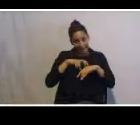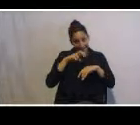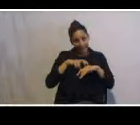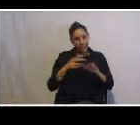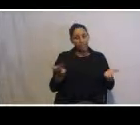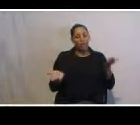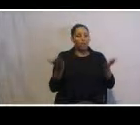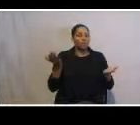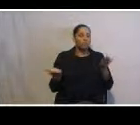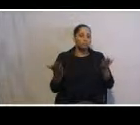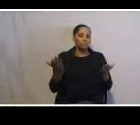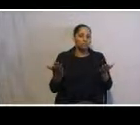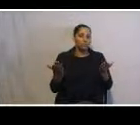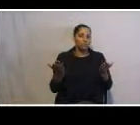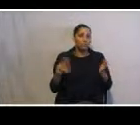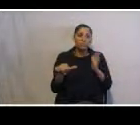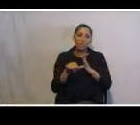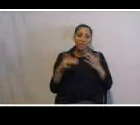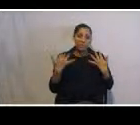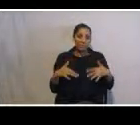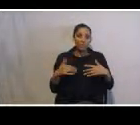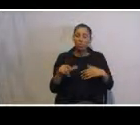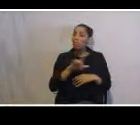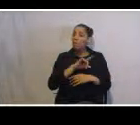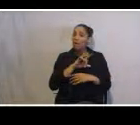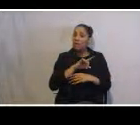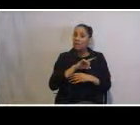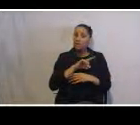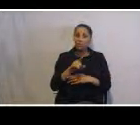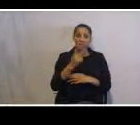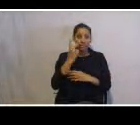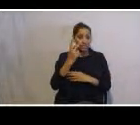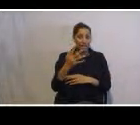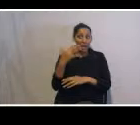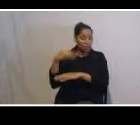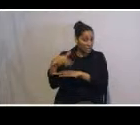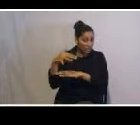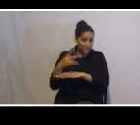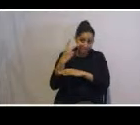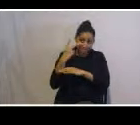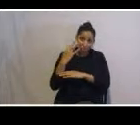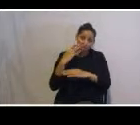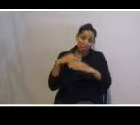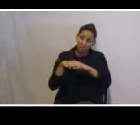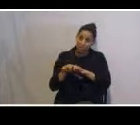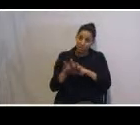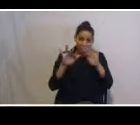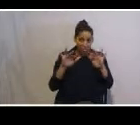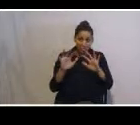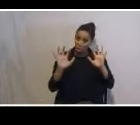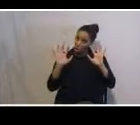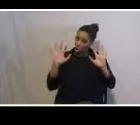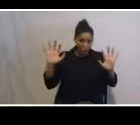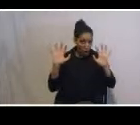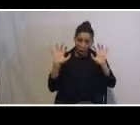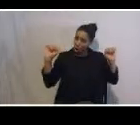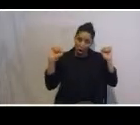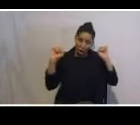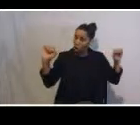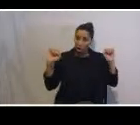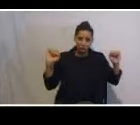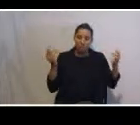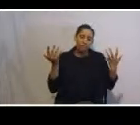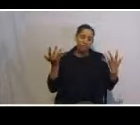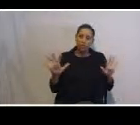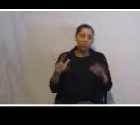very important because you can see, what you saw outside when we are getting in, people are actually up in arms already.